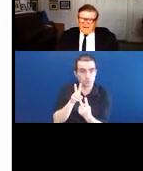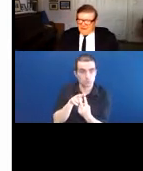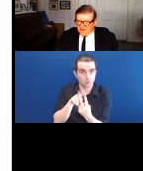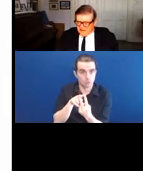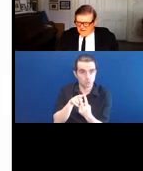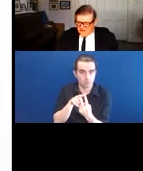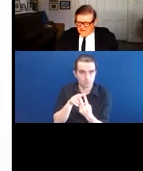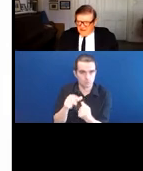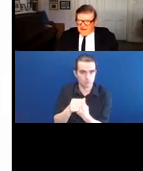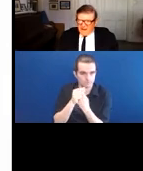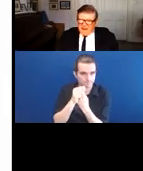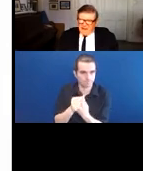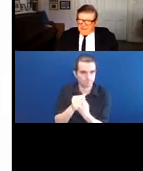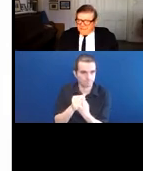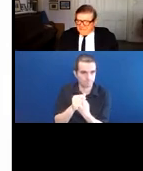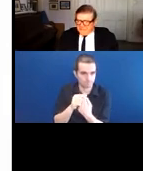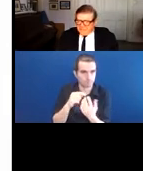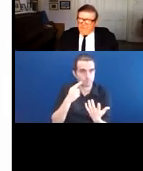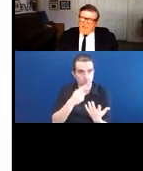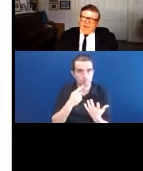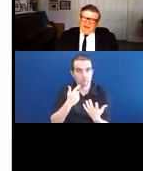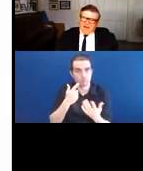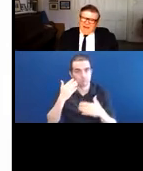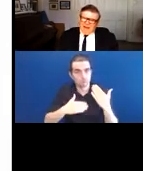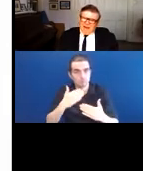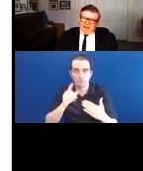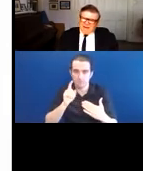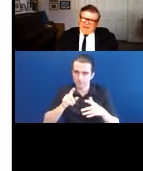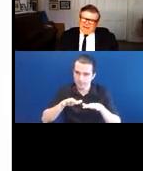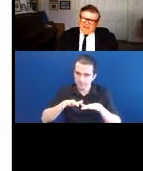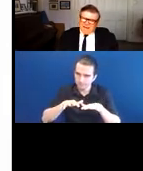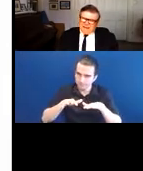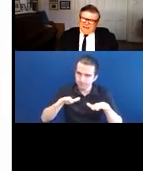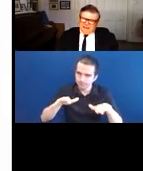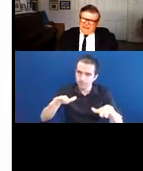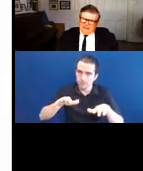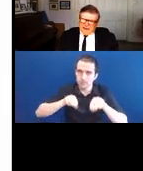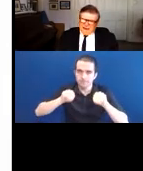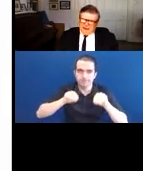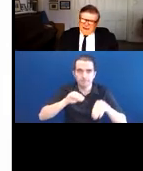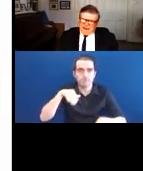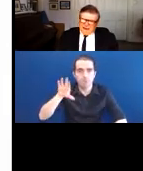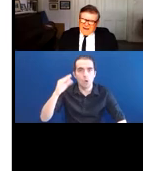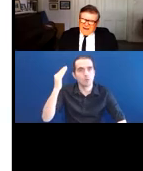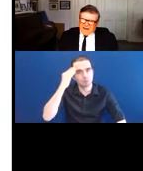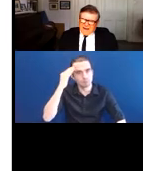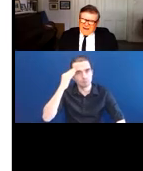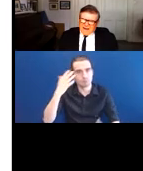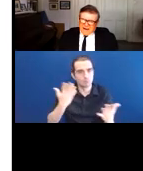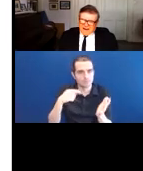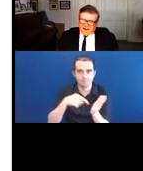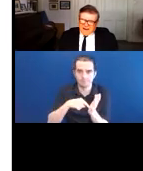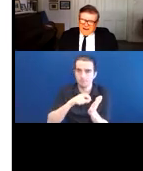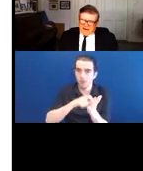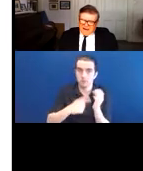12. Secondly is, doctors, most of them they're not trained in human rights. They're not aware